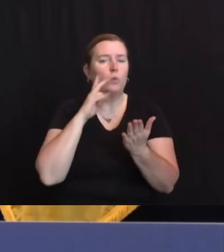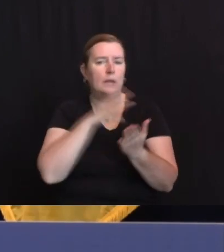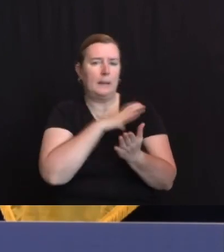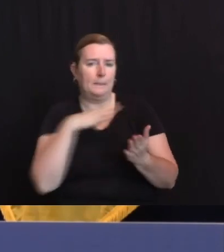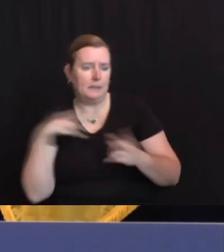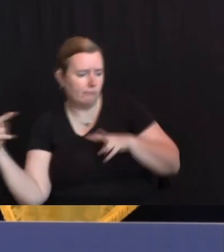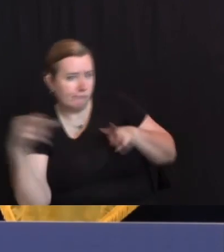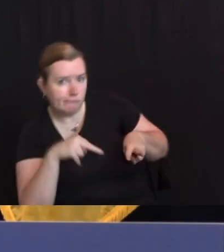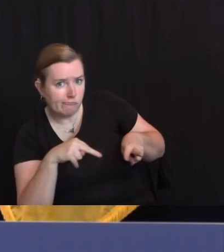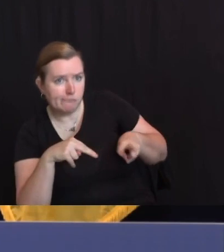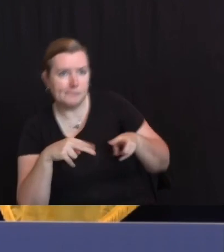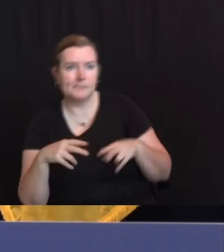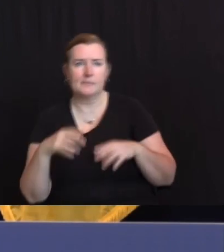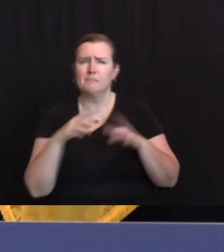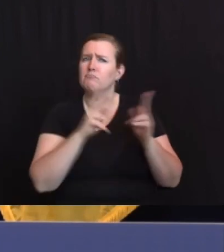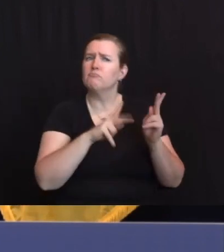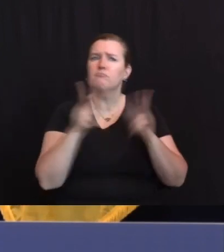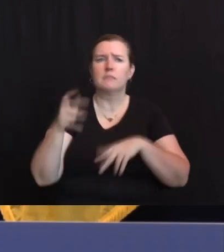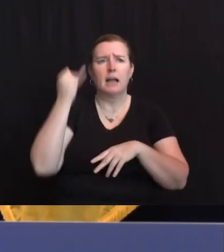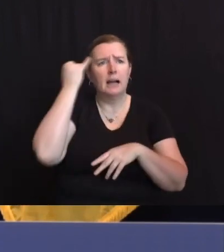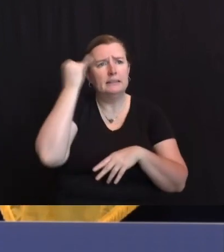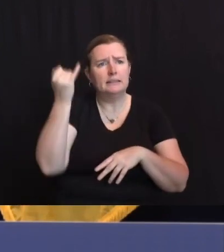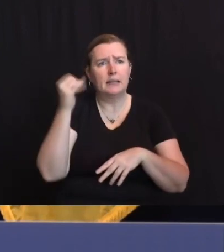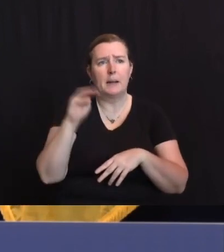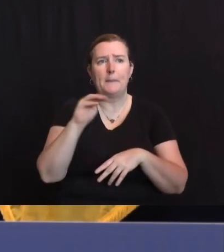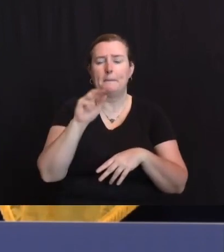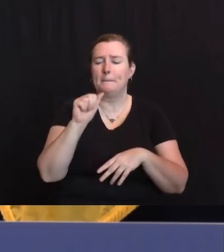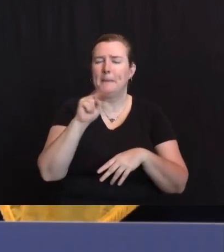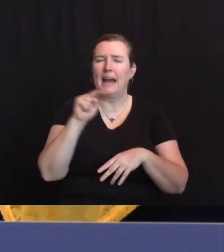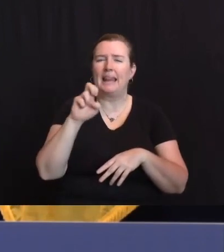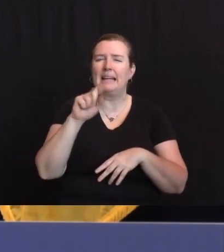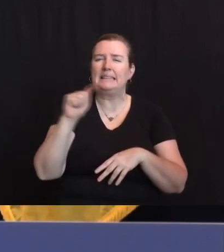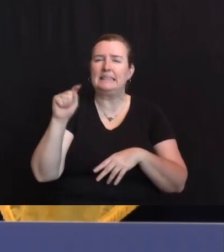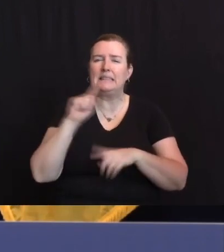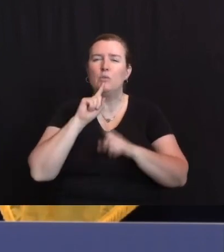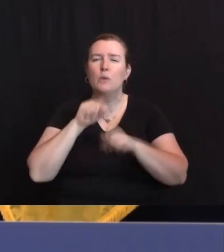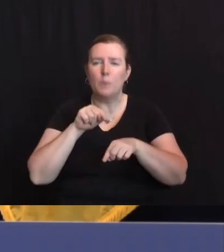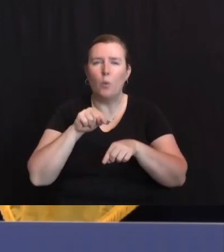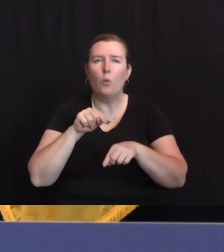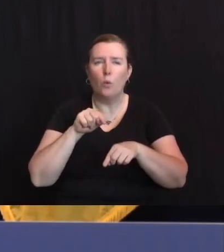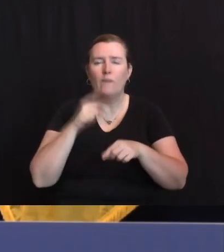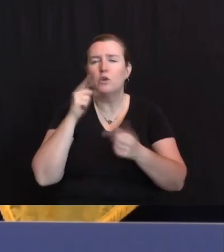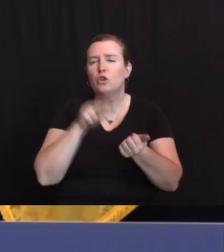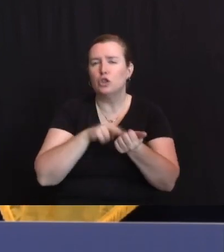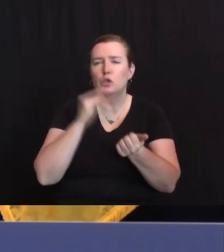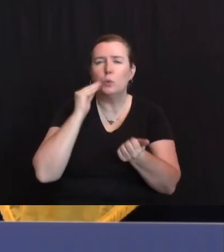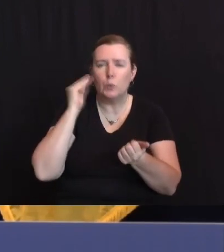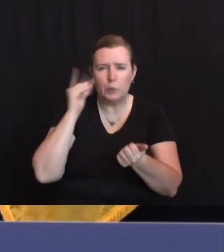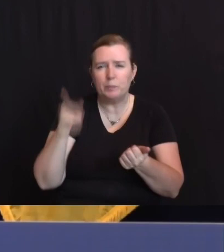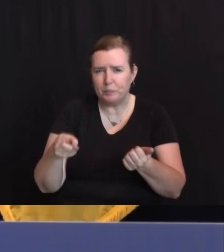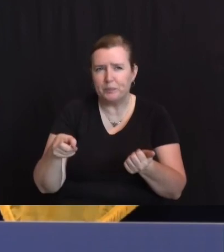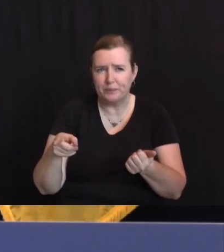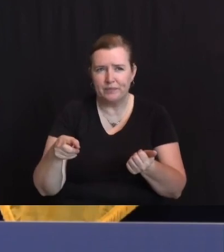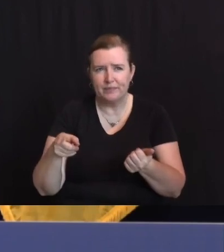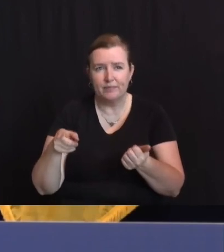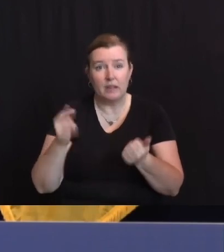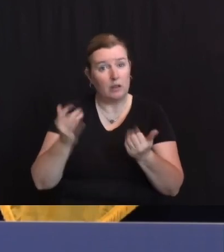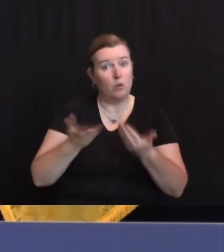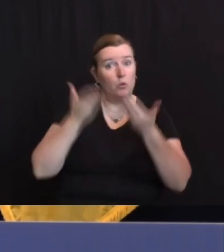Manat report, Judy. There was a list of stuff that we could do on our own through executive action, and there was a list of stuff that we needed, Pat,